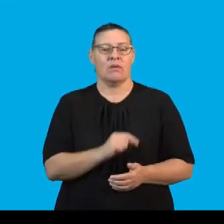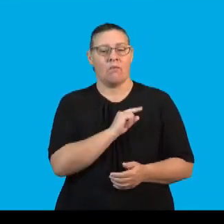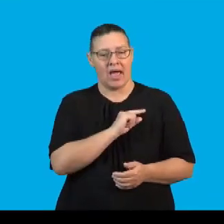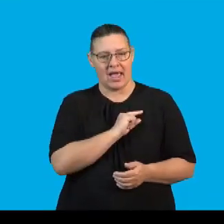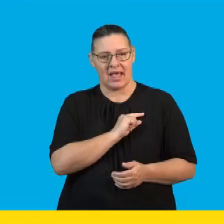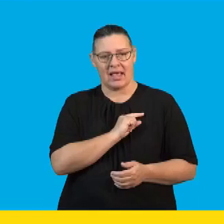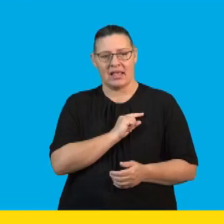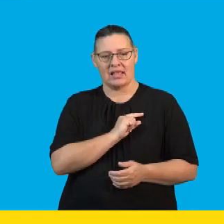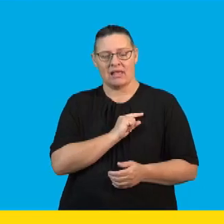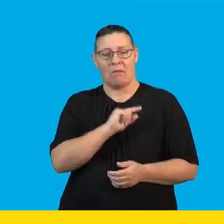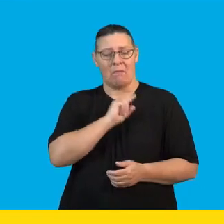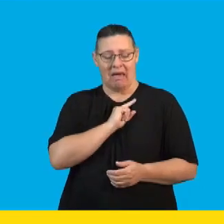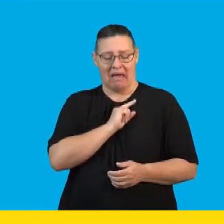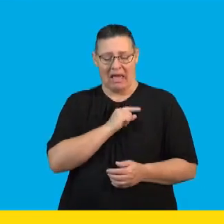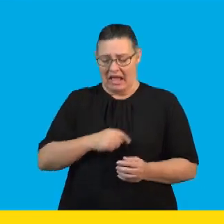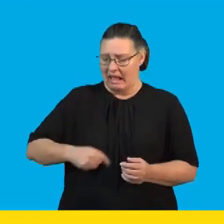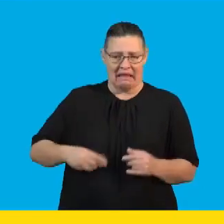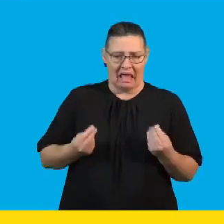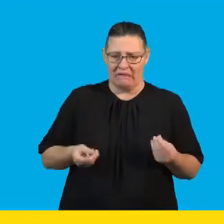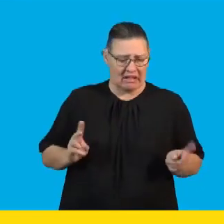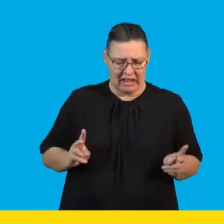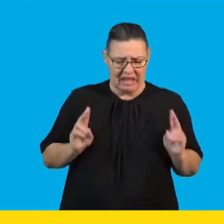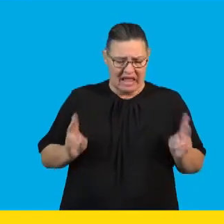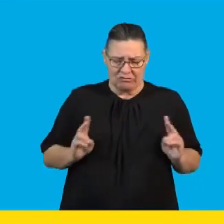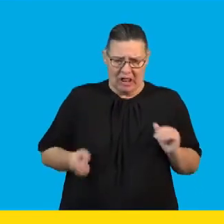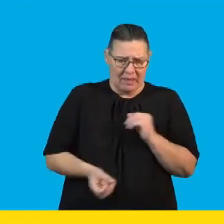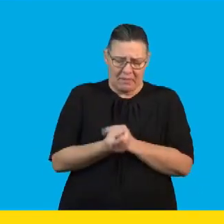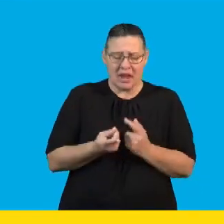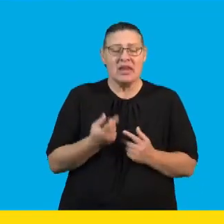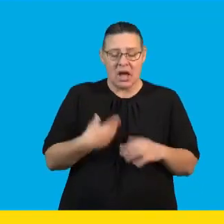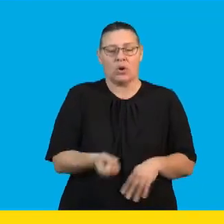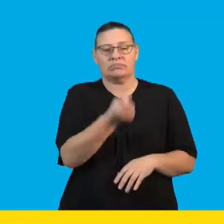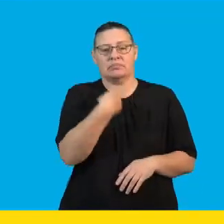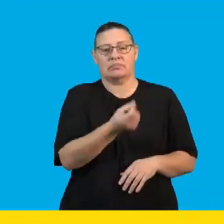tablets because they are going to supplement what is naturally missing in a female body.